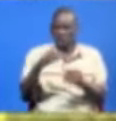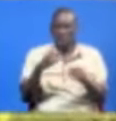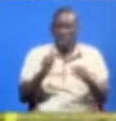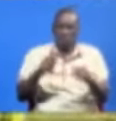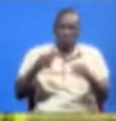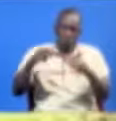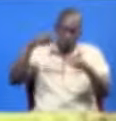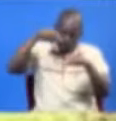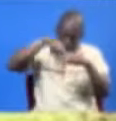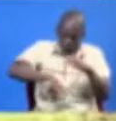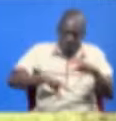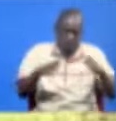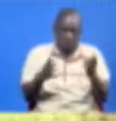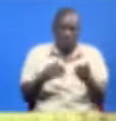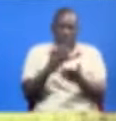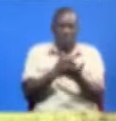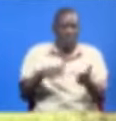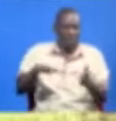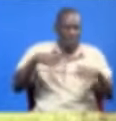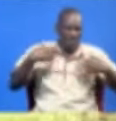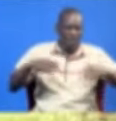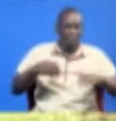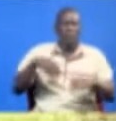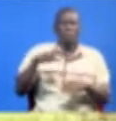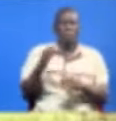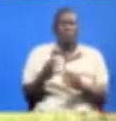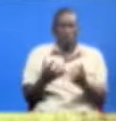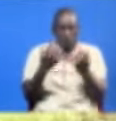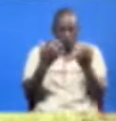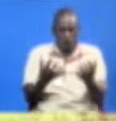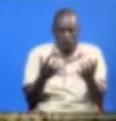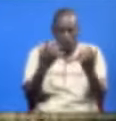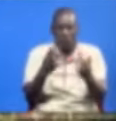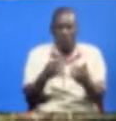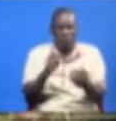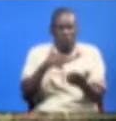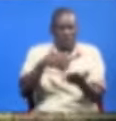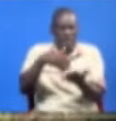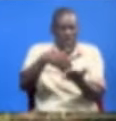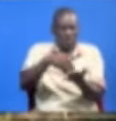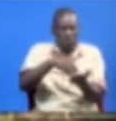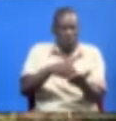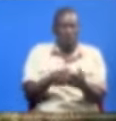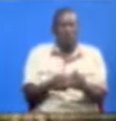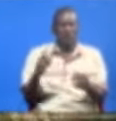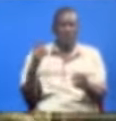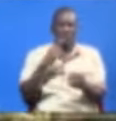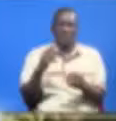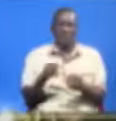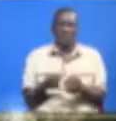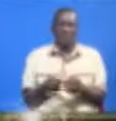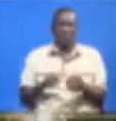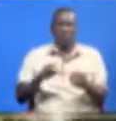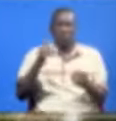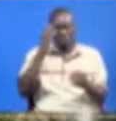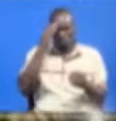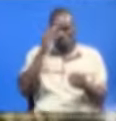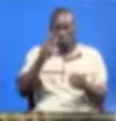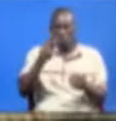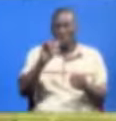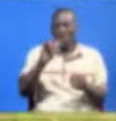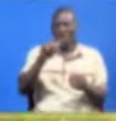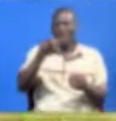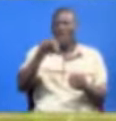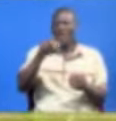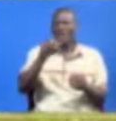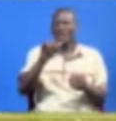But kuna place nye wamechezea zaidi uzito mingi, so inakuwa hatari. Nicknamed Kainainye by the locals due to the nature